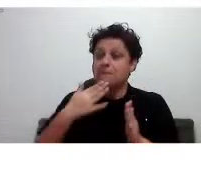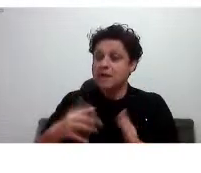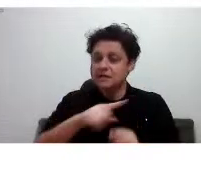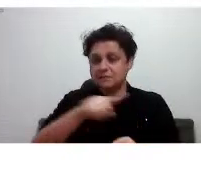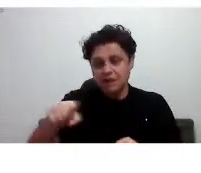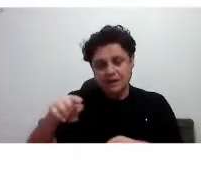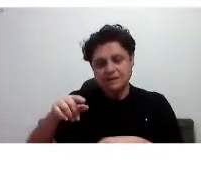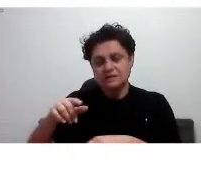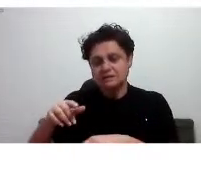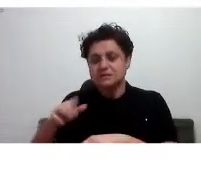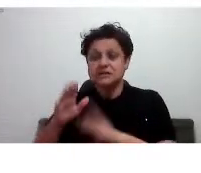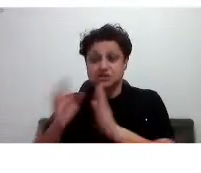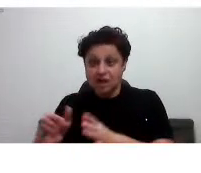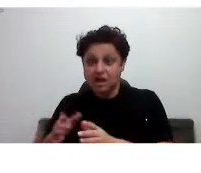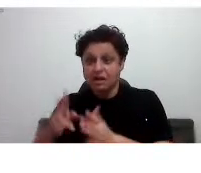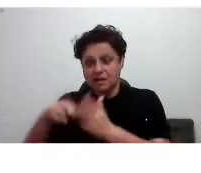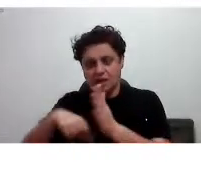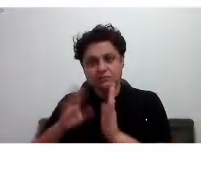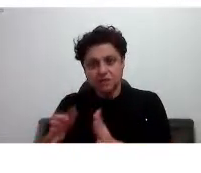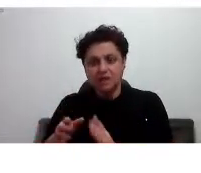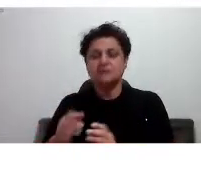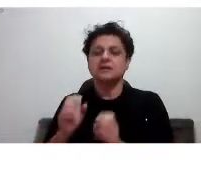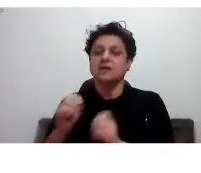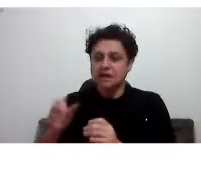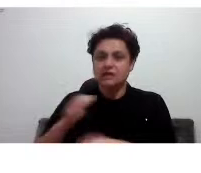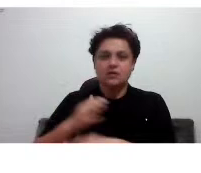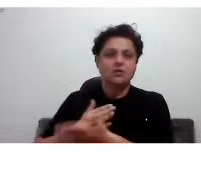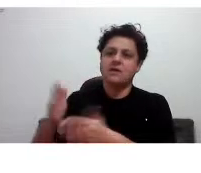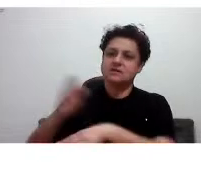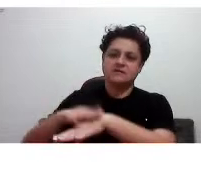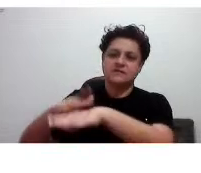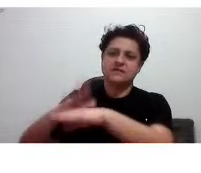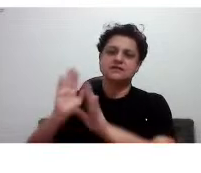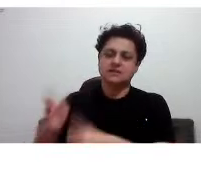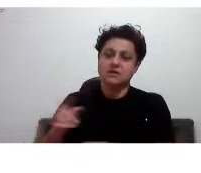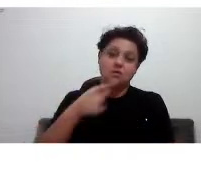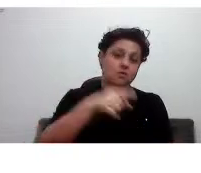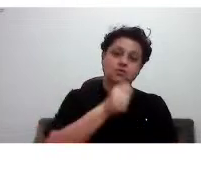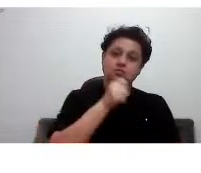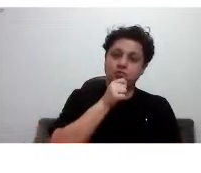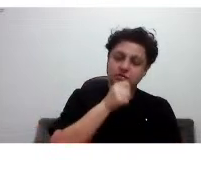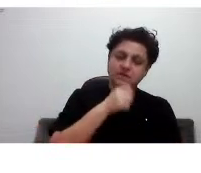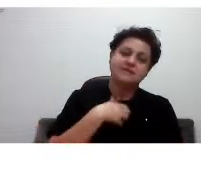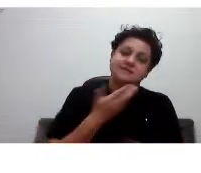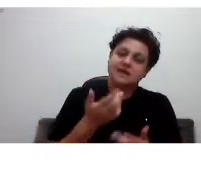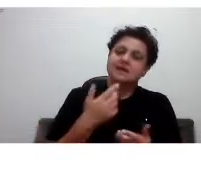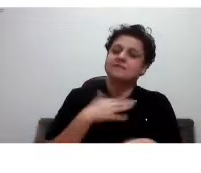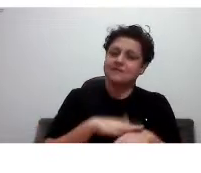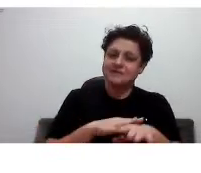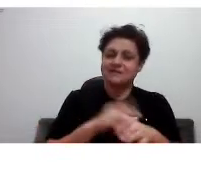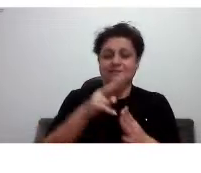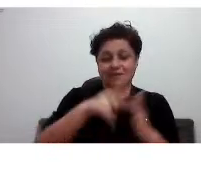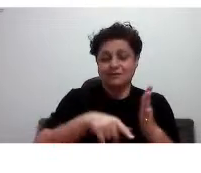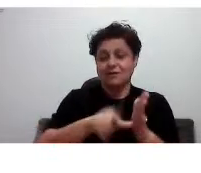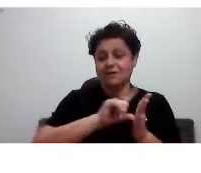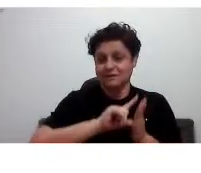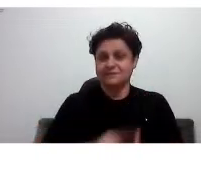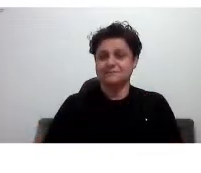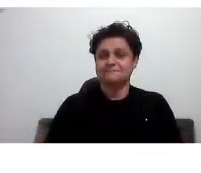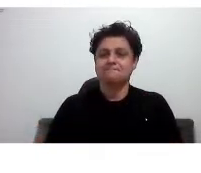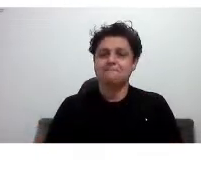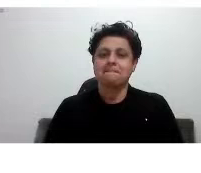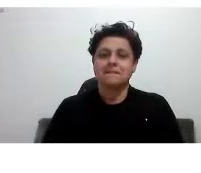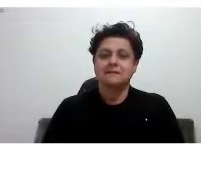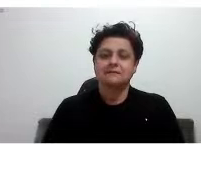will benefit from that. And then finally, the product. How do learners demonstrate the understanding of knowledge or skills in